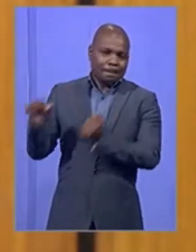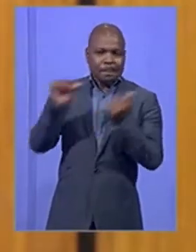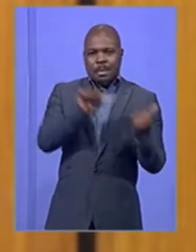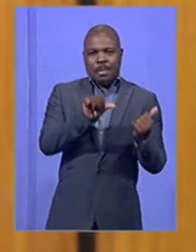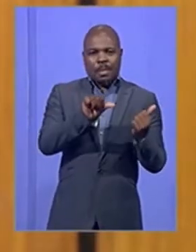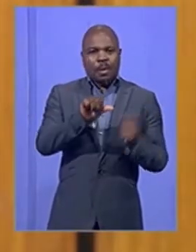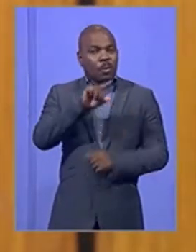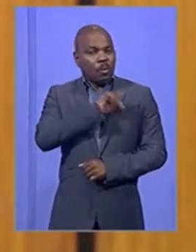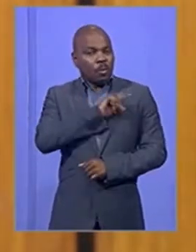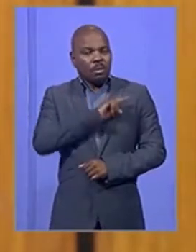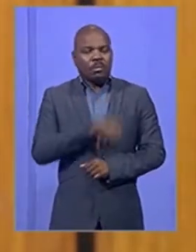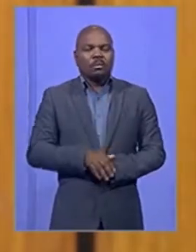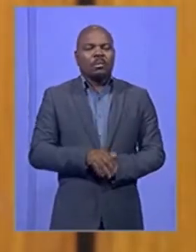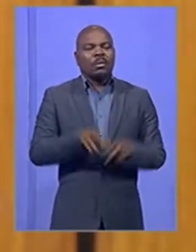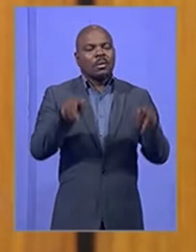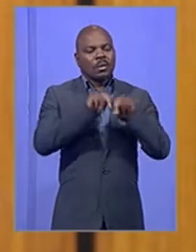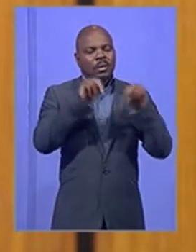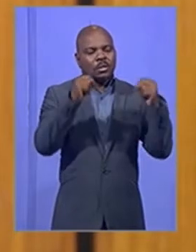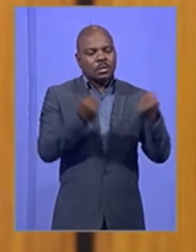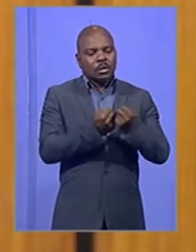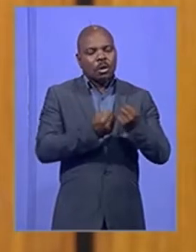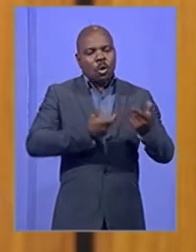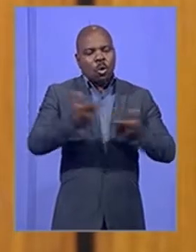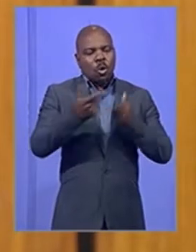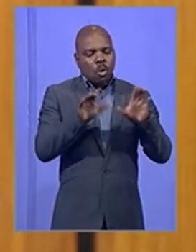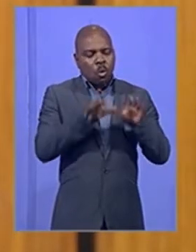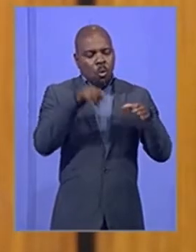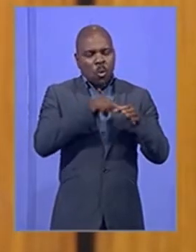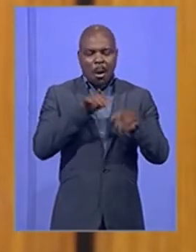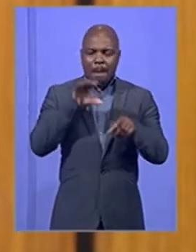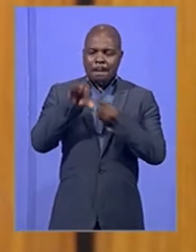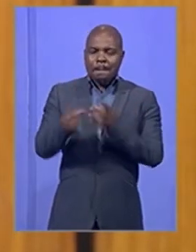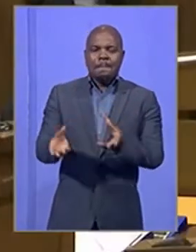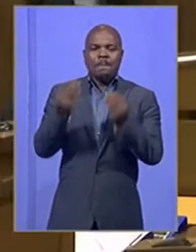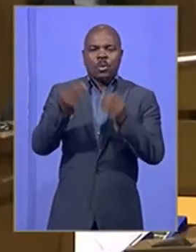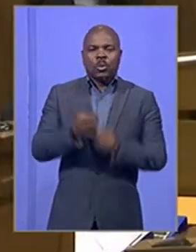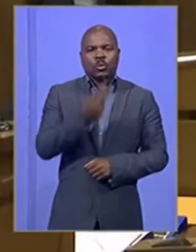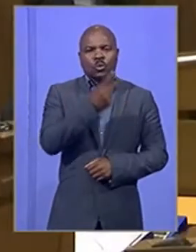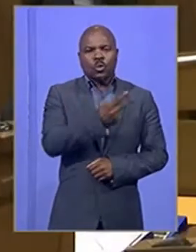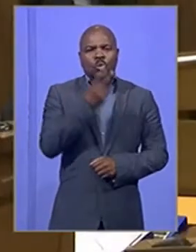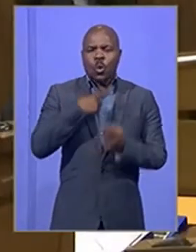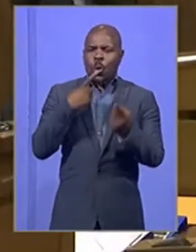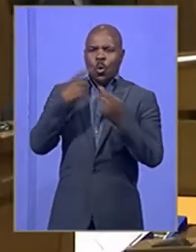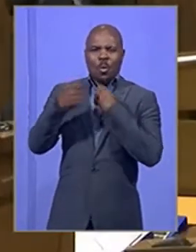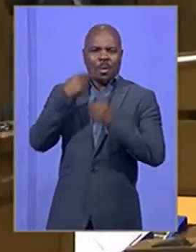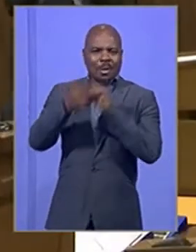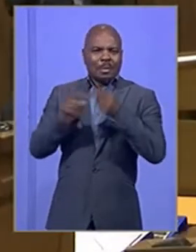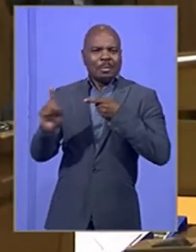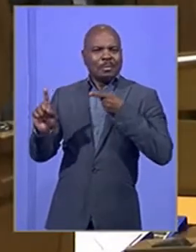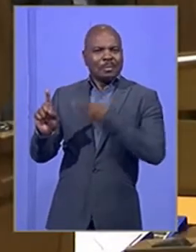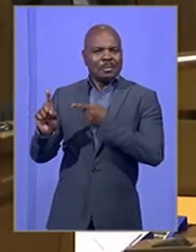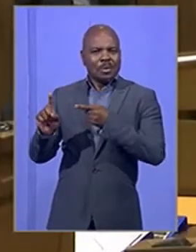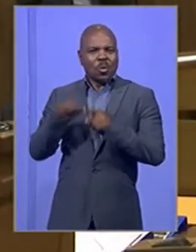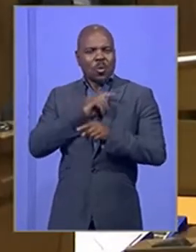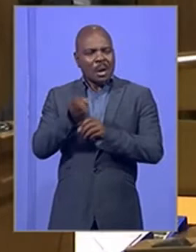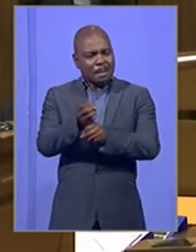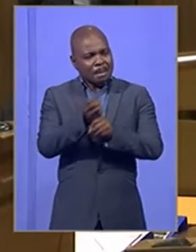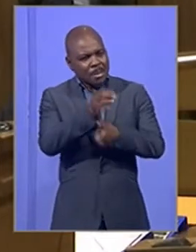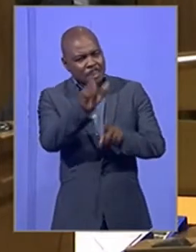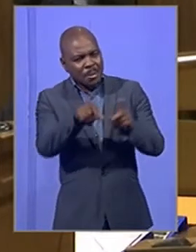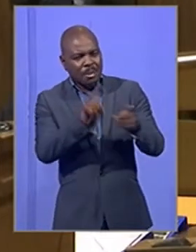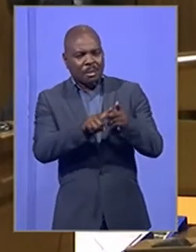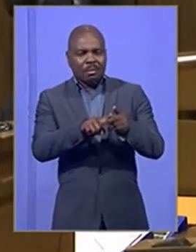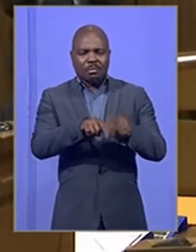ke ka mora hore lekgotla la nna la maqwetha le fumane ditletlebo tse 22 tse kgahlano le ena tsa ho otla boshodu